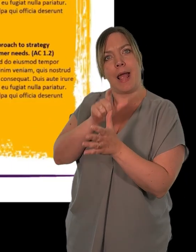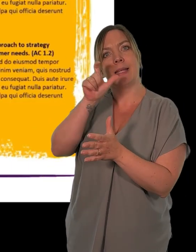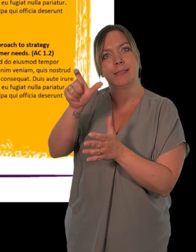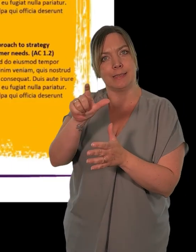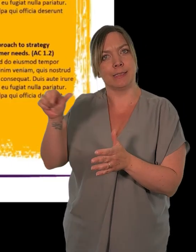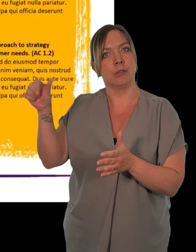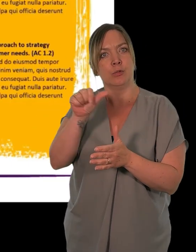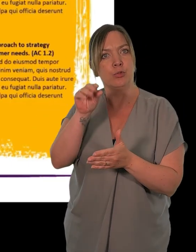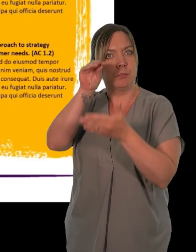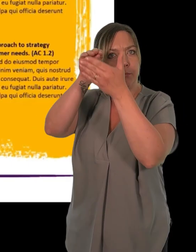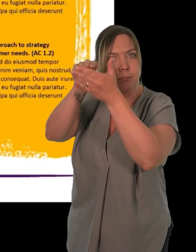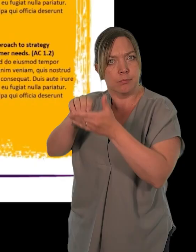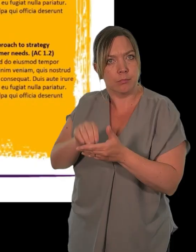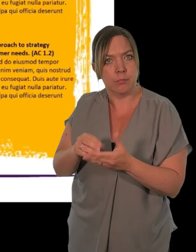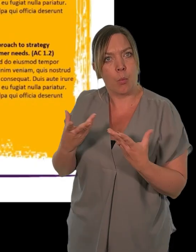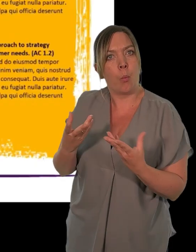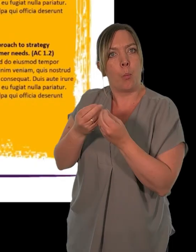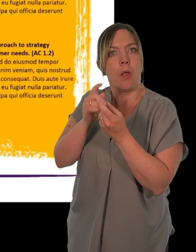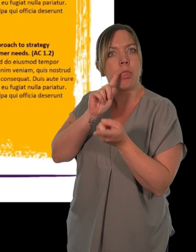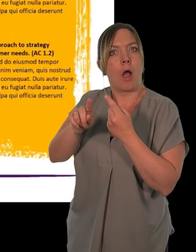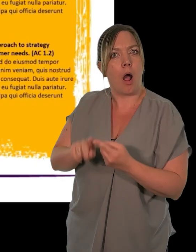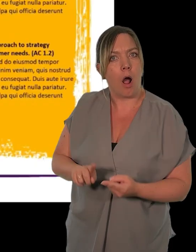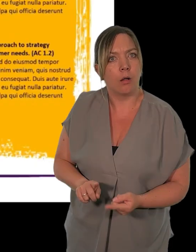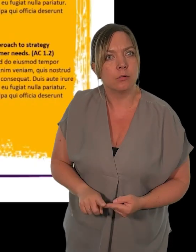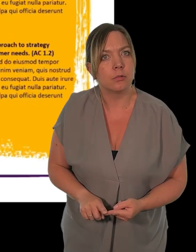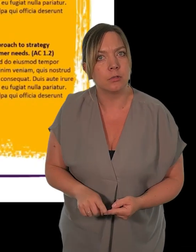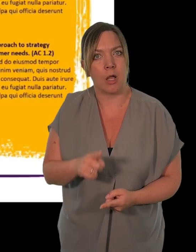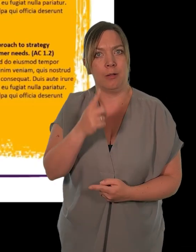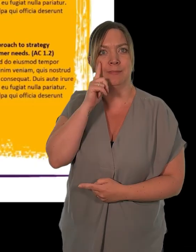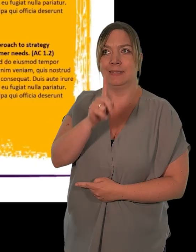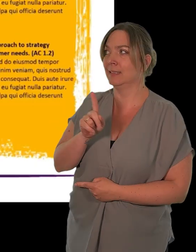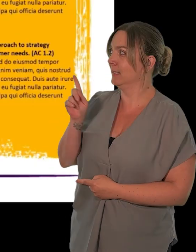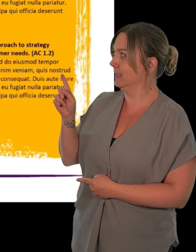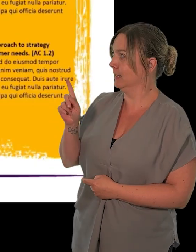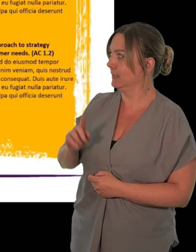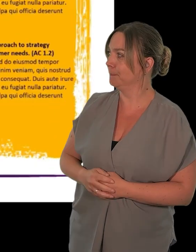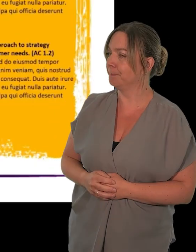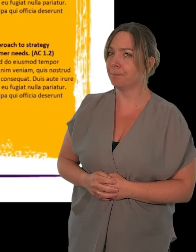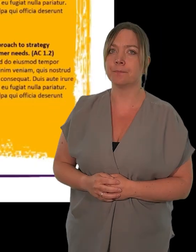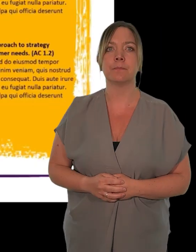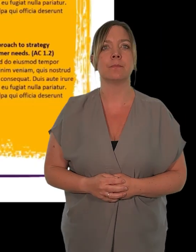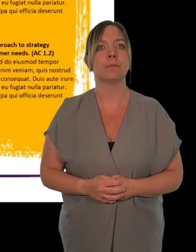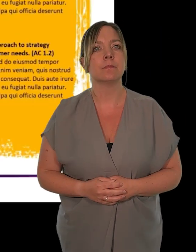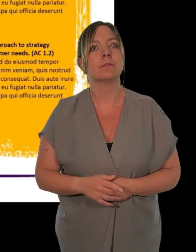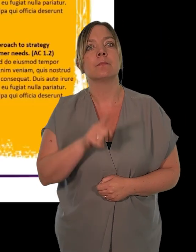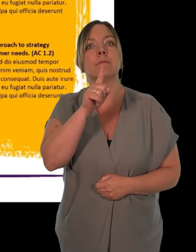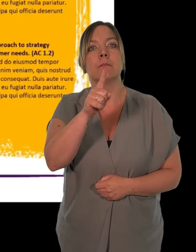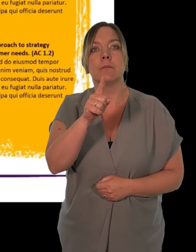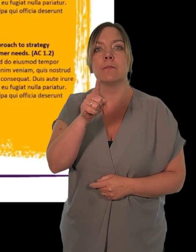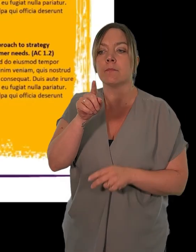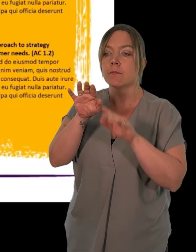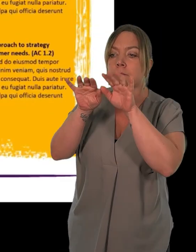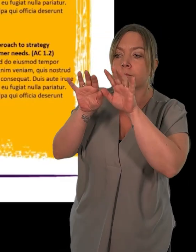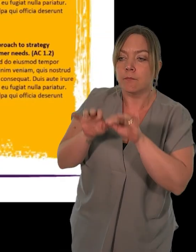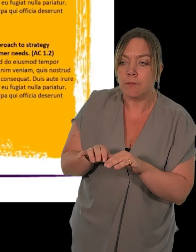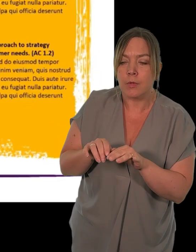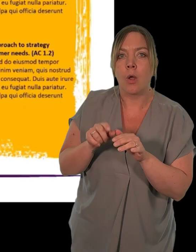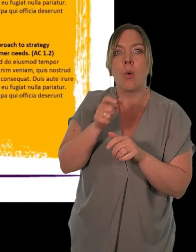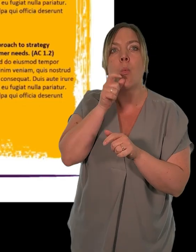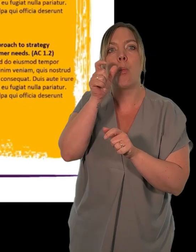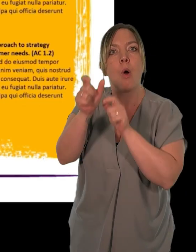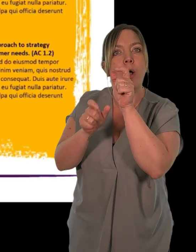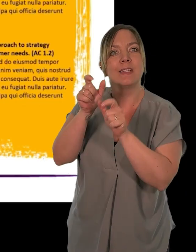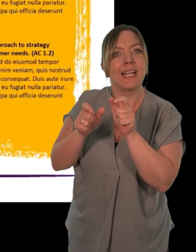the answer to the question as shown on the right. It is only the answers to the questions that are included in the word count for